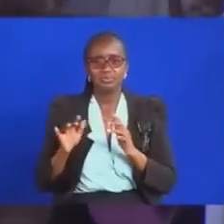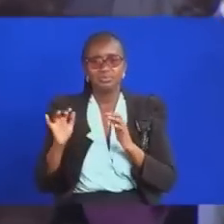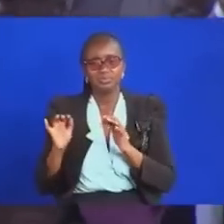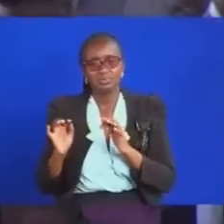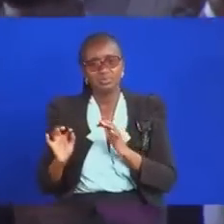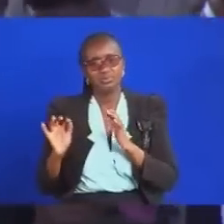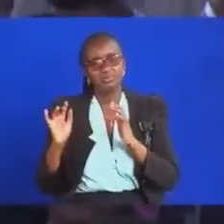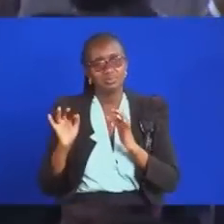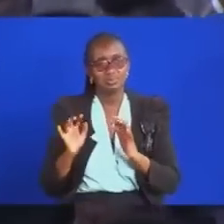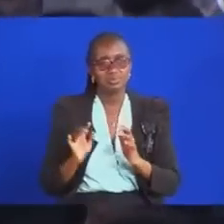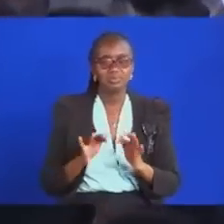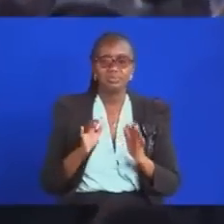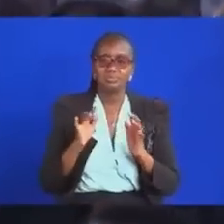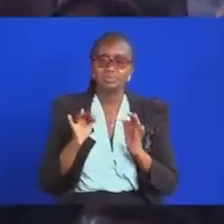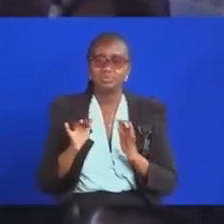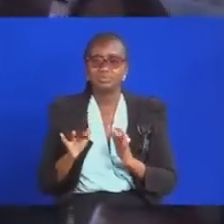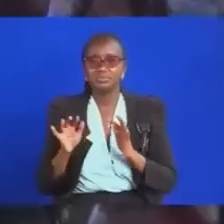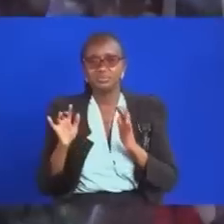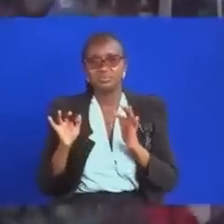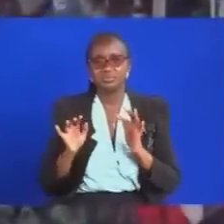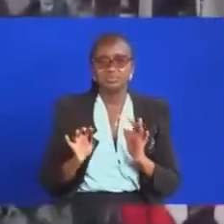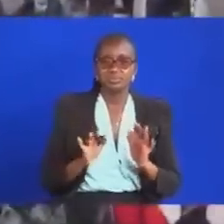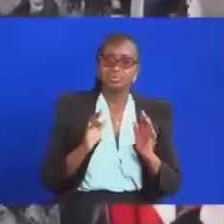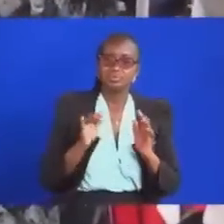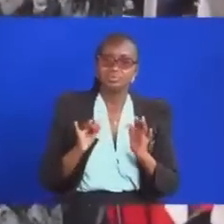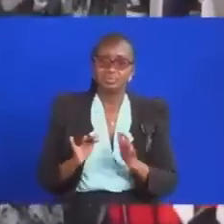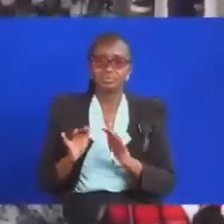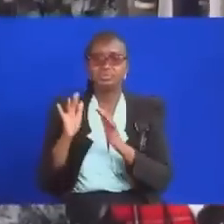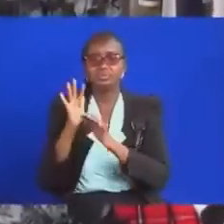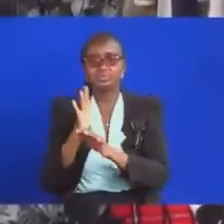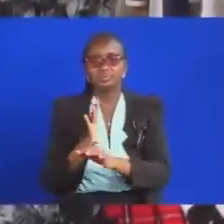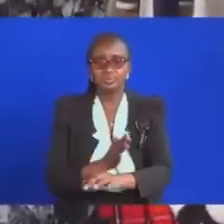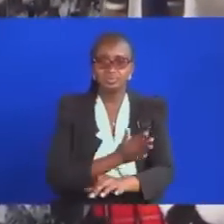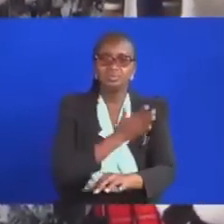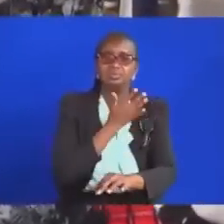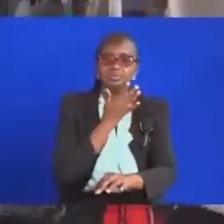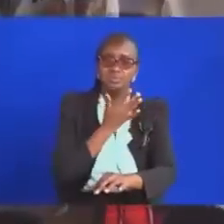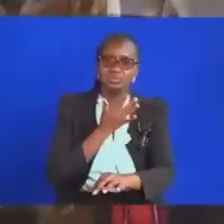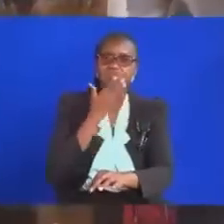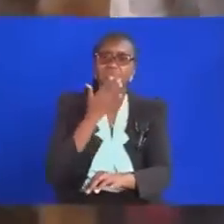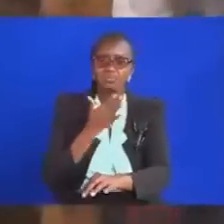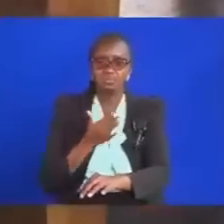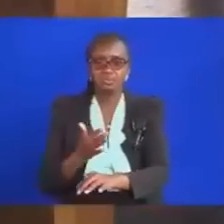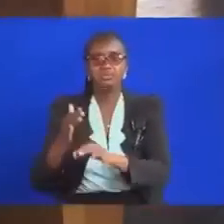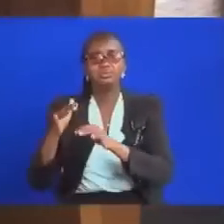Distant shores and the islands will see your light